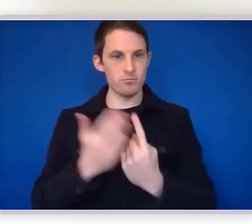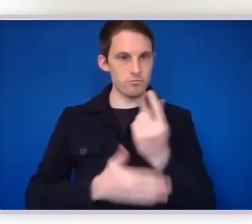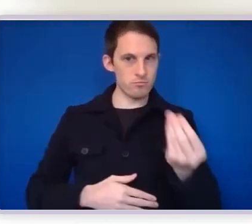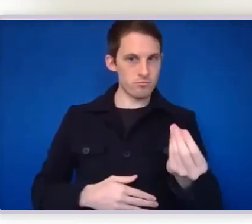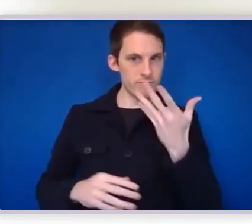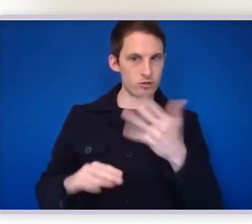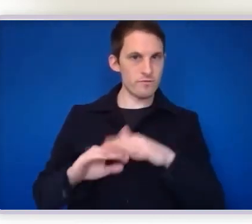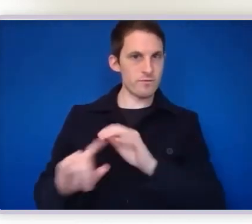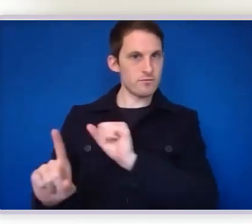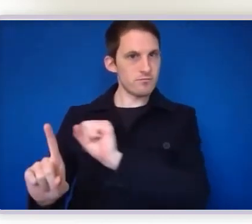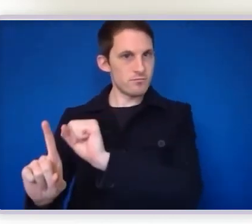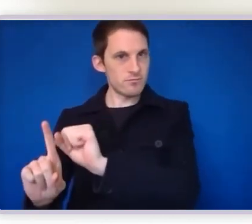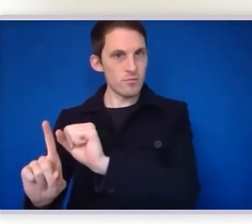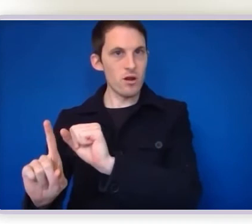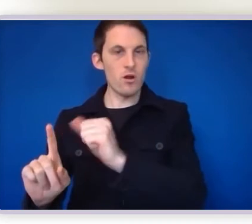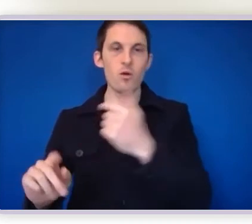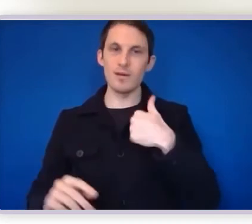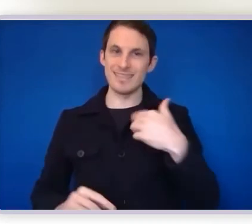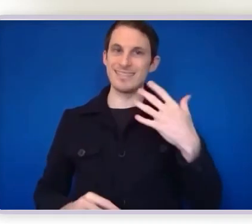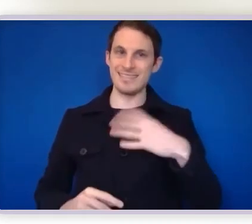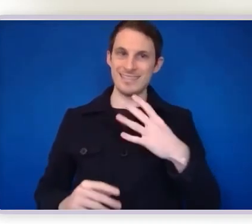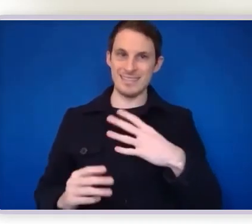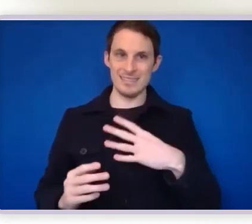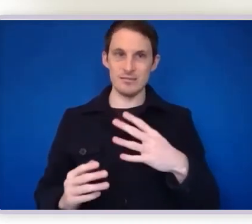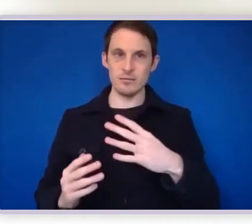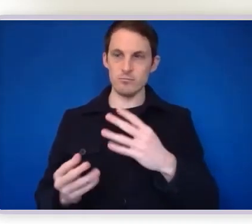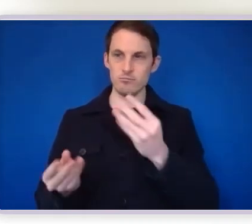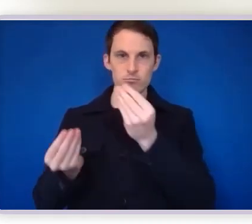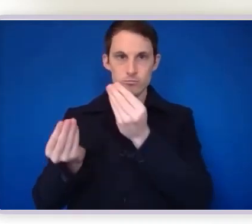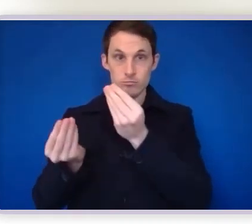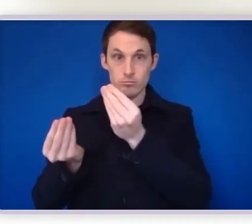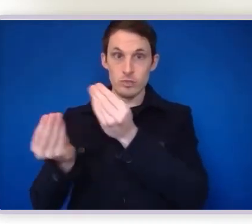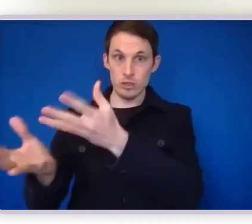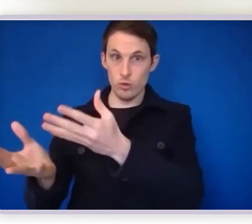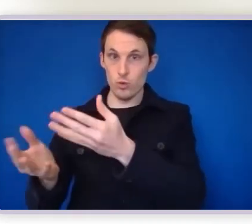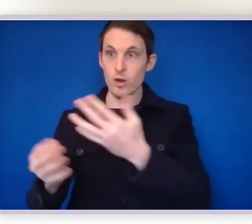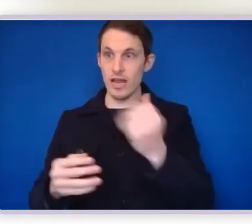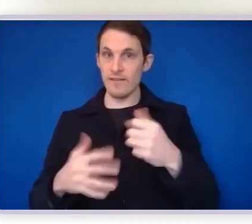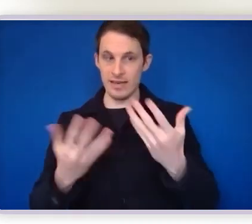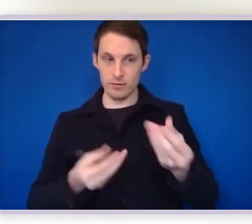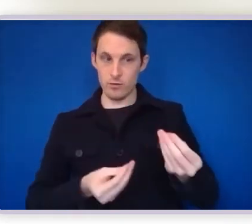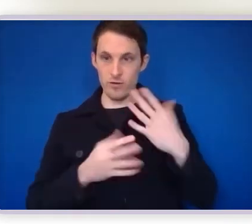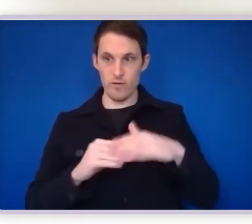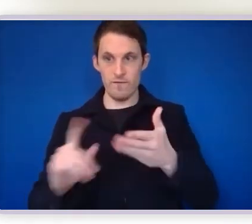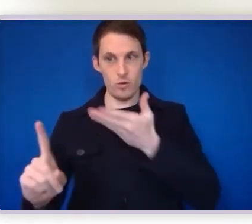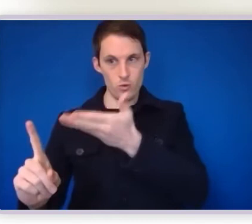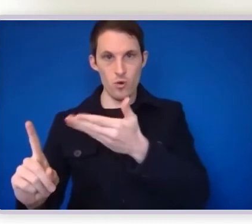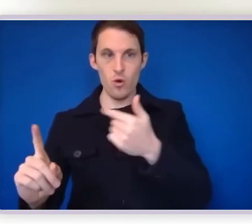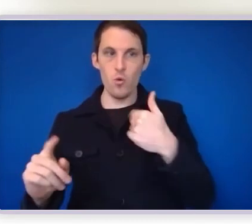and because we need to let them know that there's been a notification about them, and we're conducting an